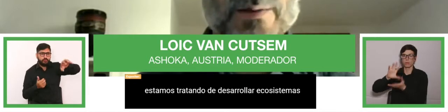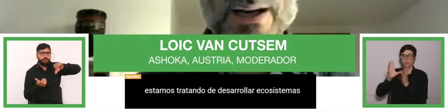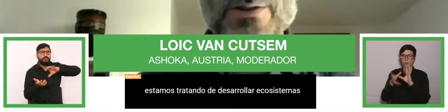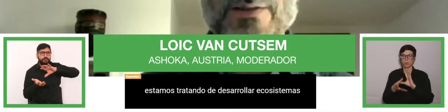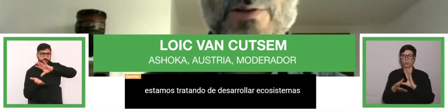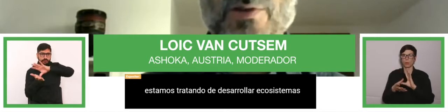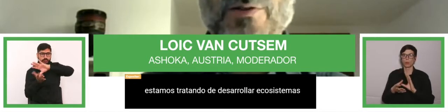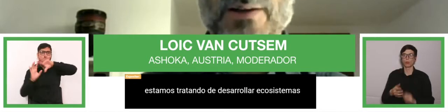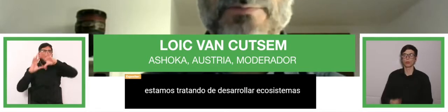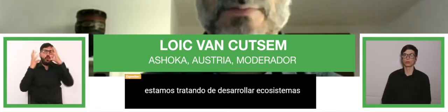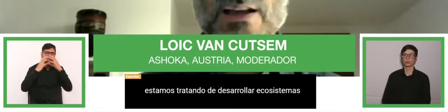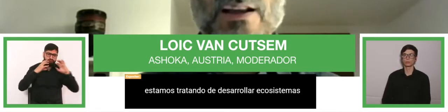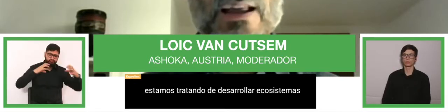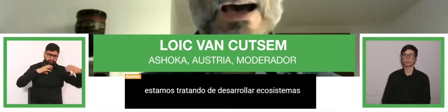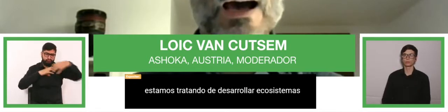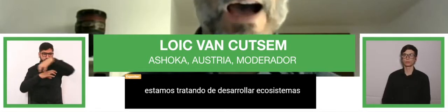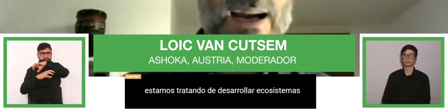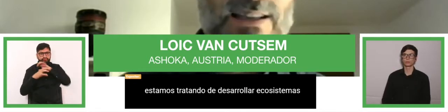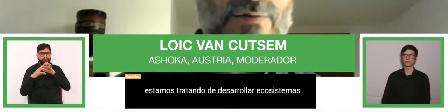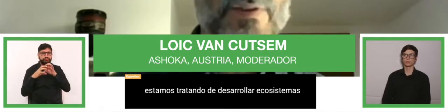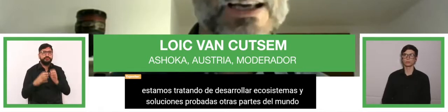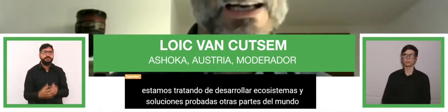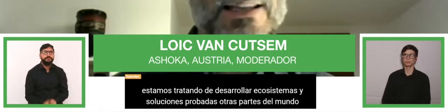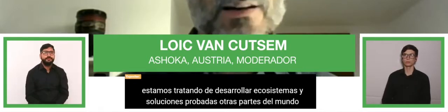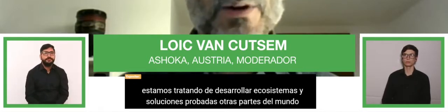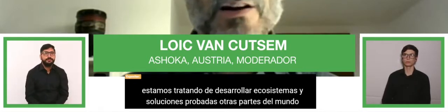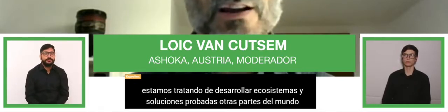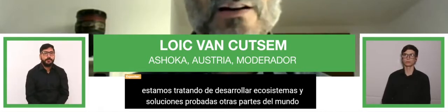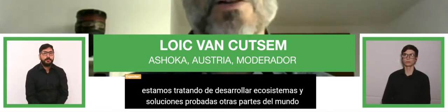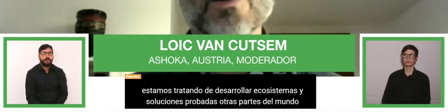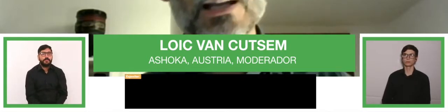of our Impact Transfer Program.